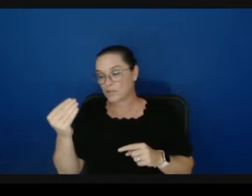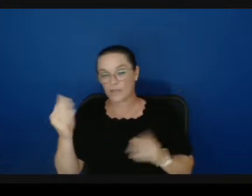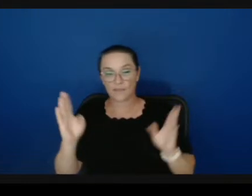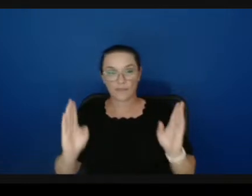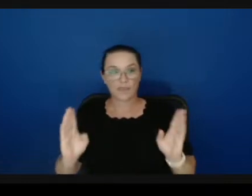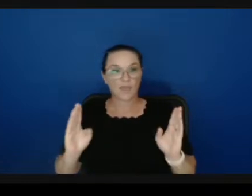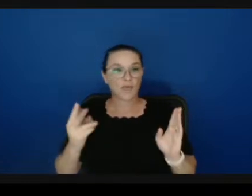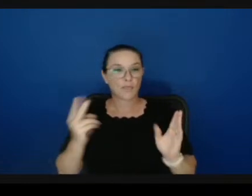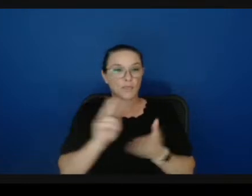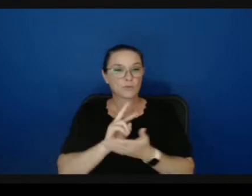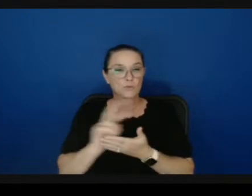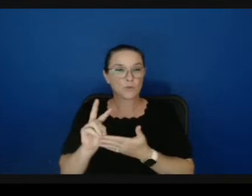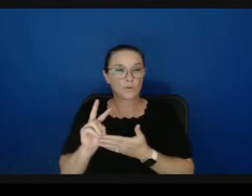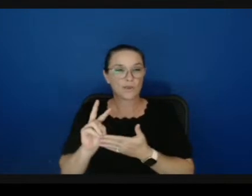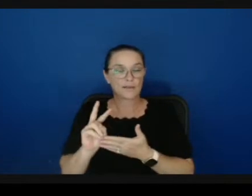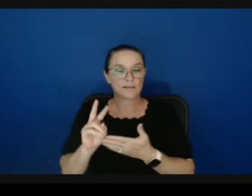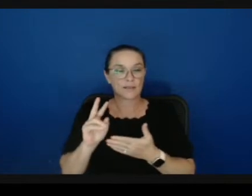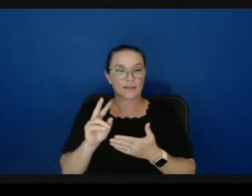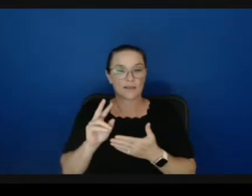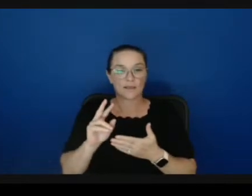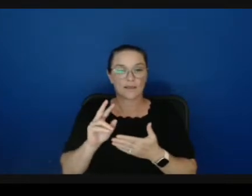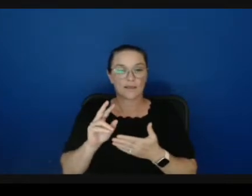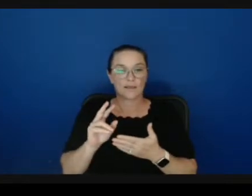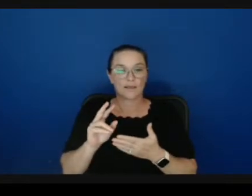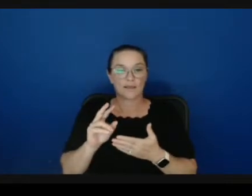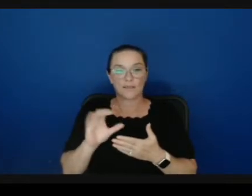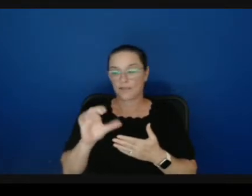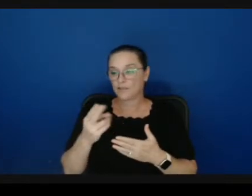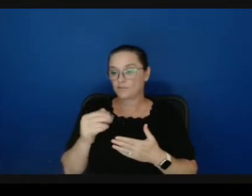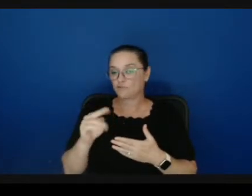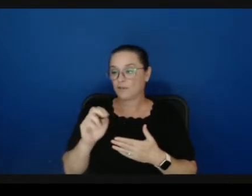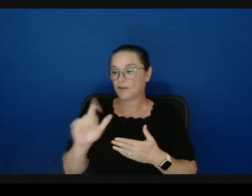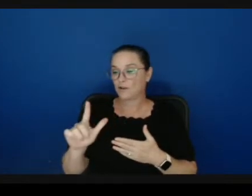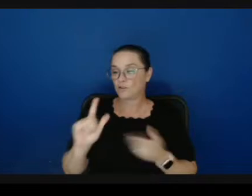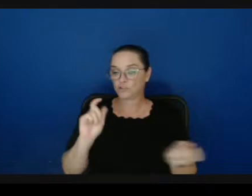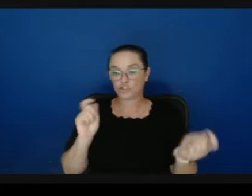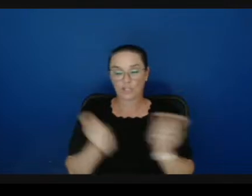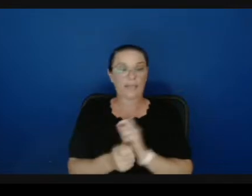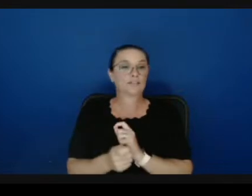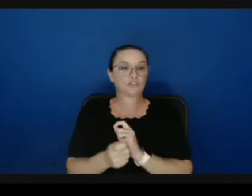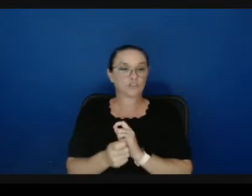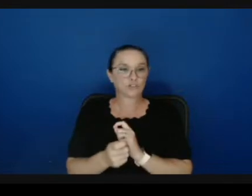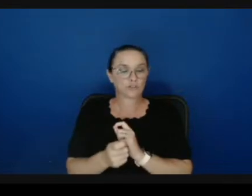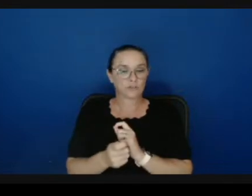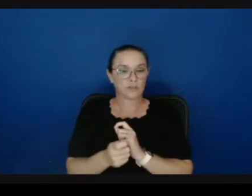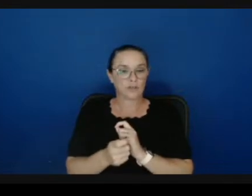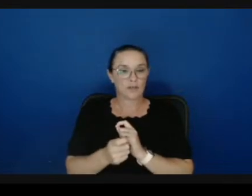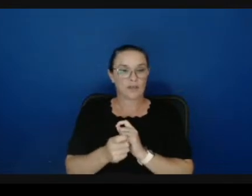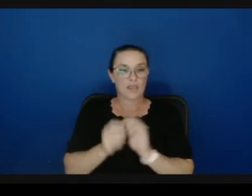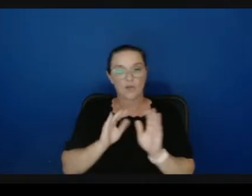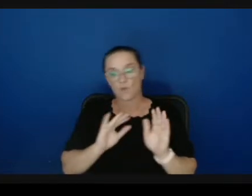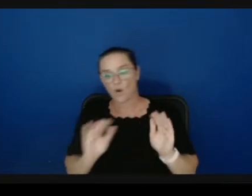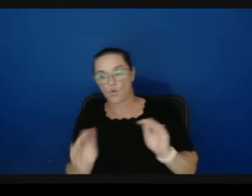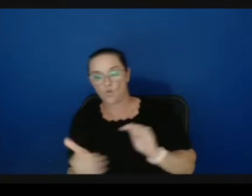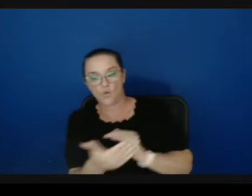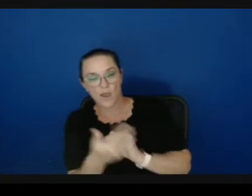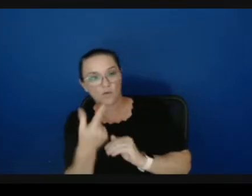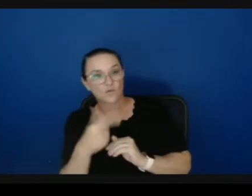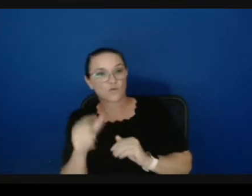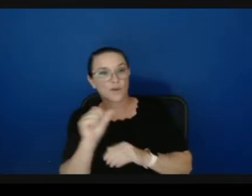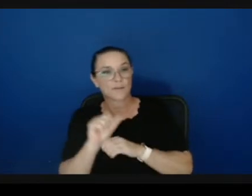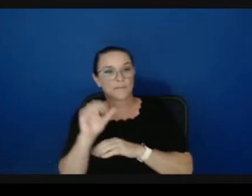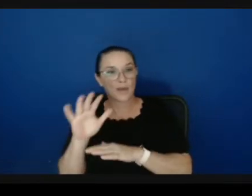lava channel ended up changing dramatically to end up wrapping around Green Mountain and the Kapoho